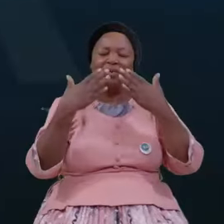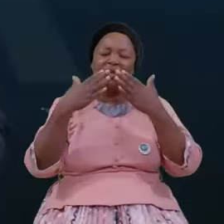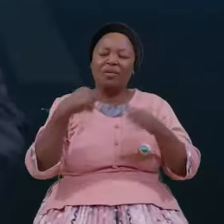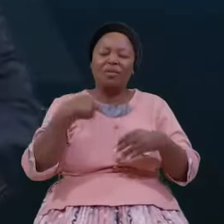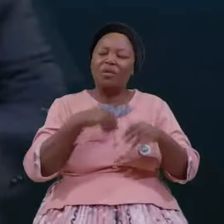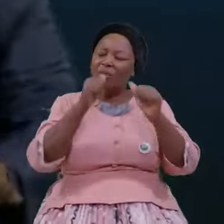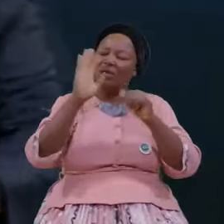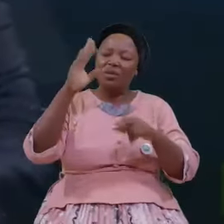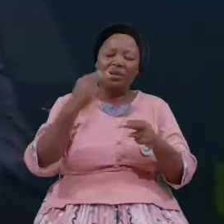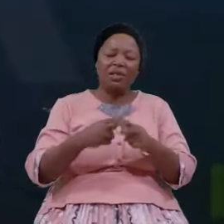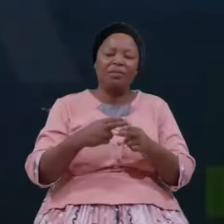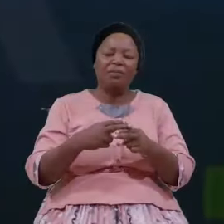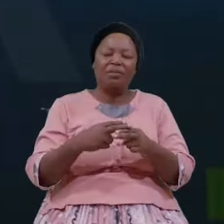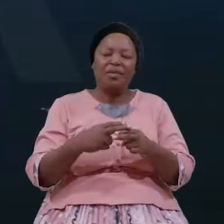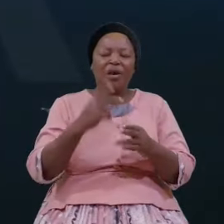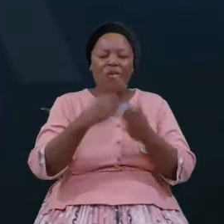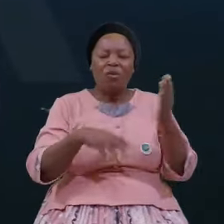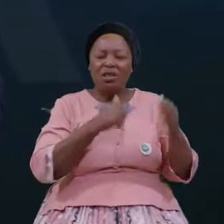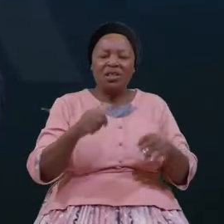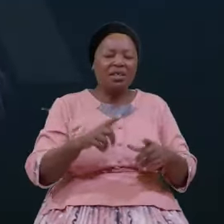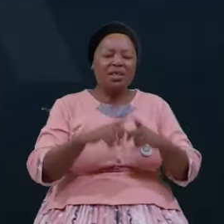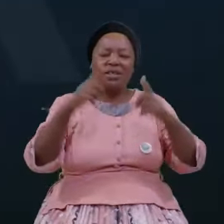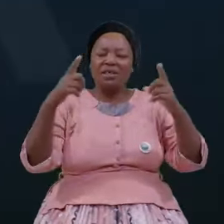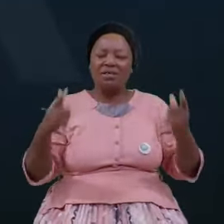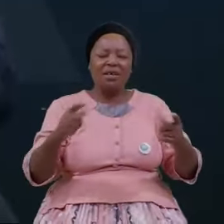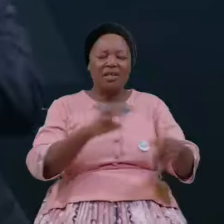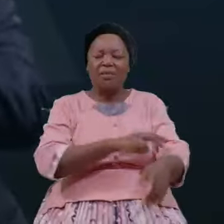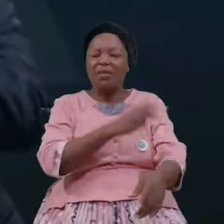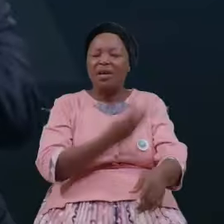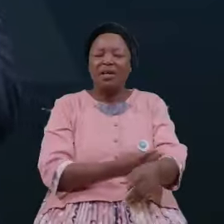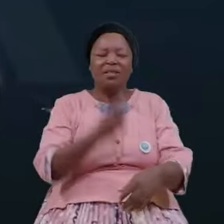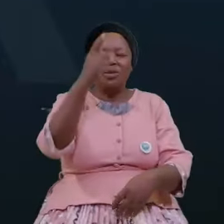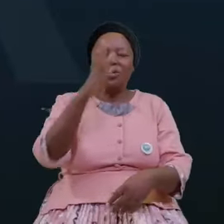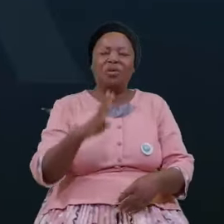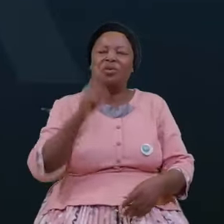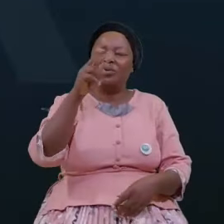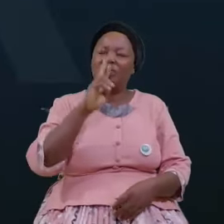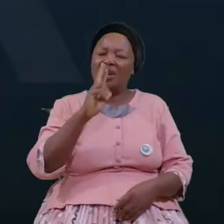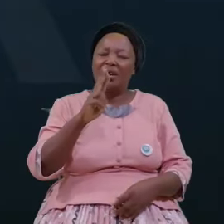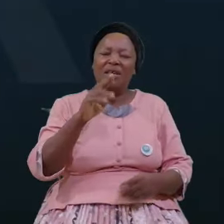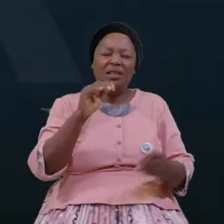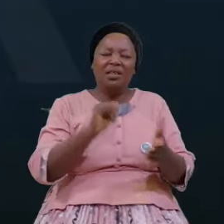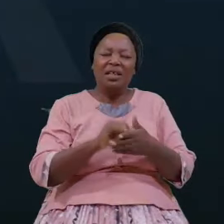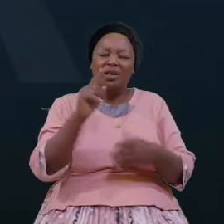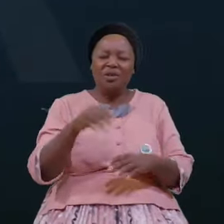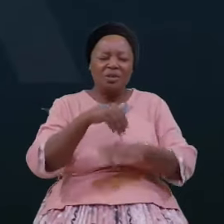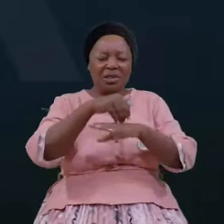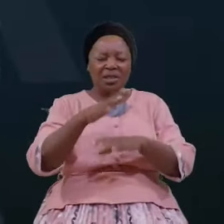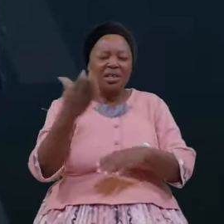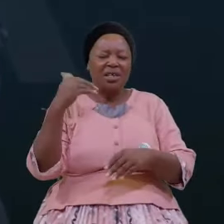name. What a great, mighty God you are. And you have sent Jesus to us,